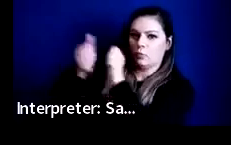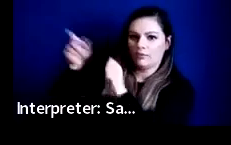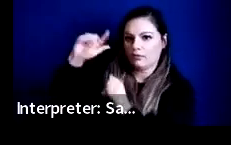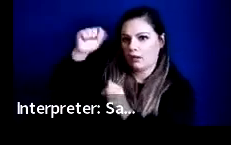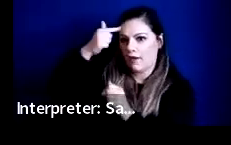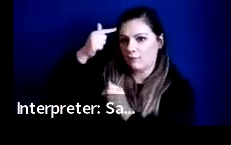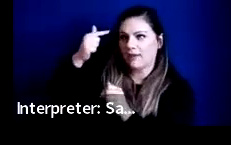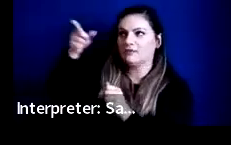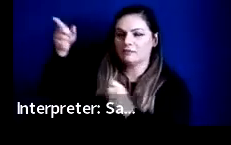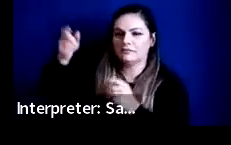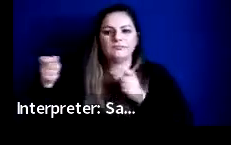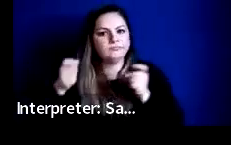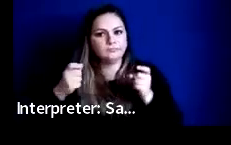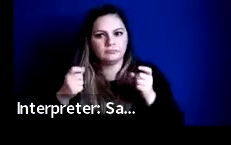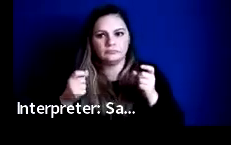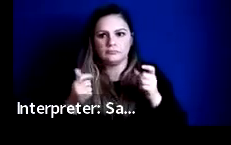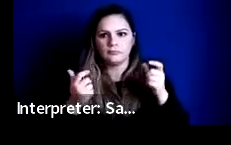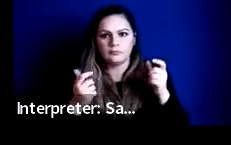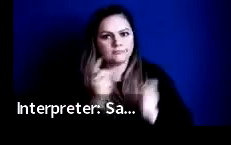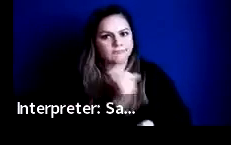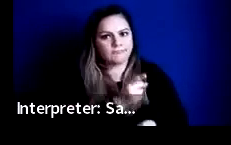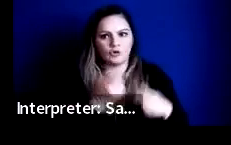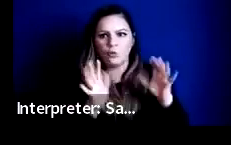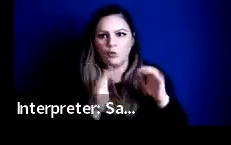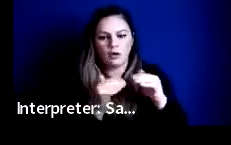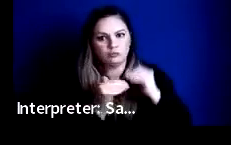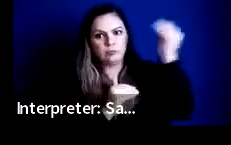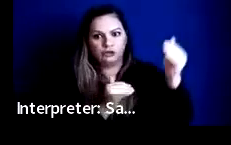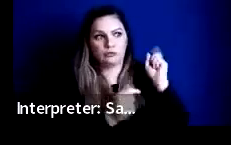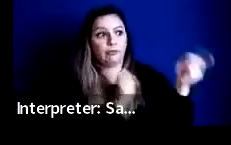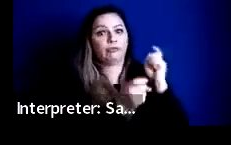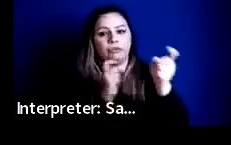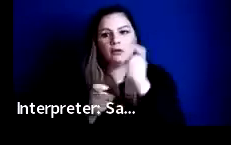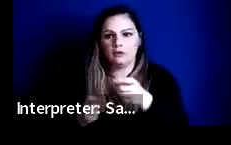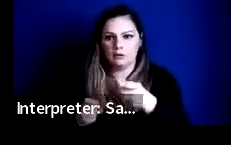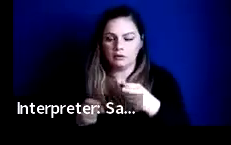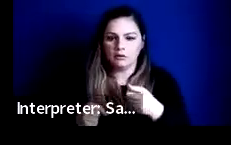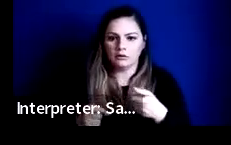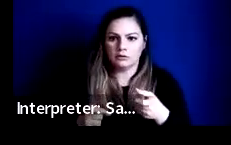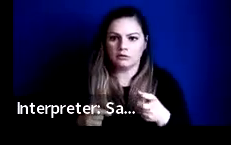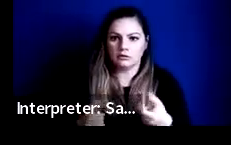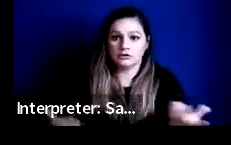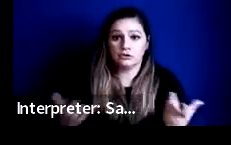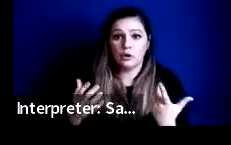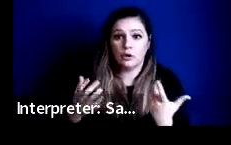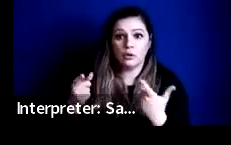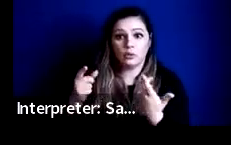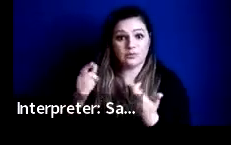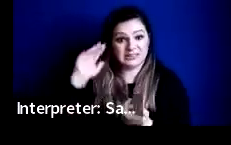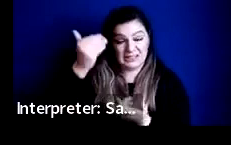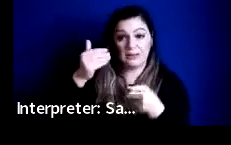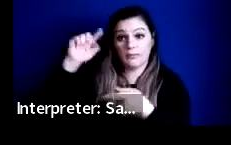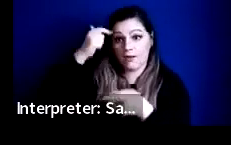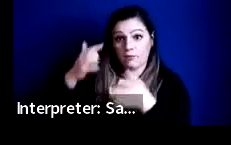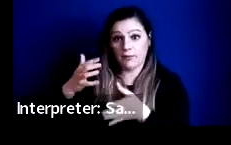them. So there's like this initial acknowledgement like, oh snap, there might be an opioid problem and we need to do something about